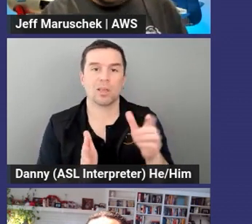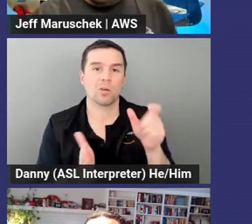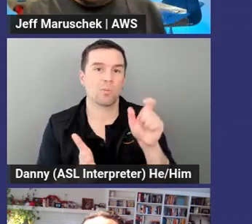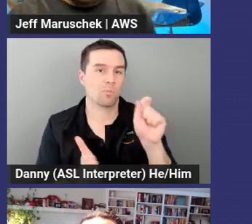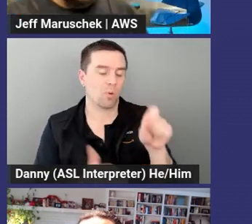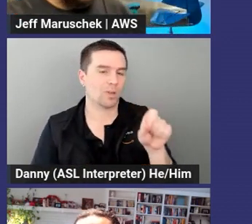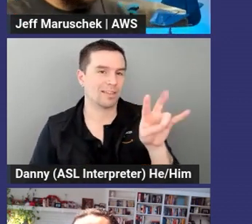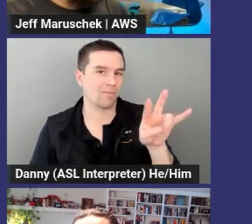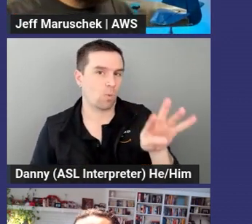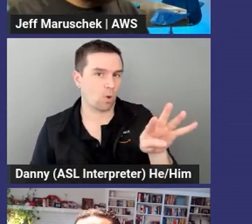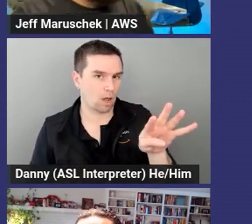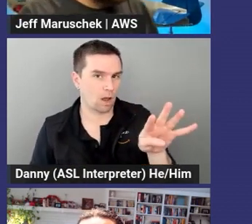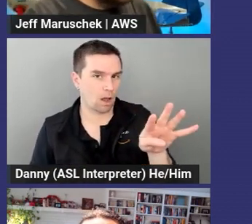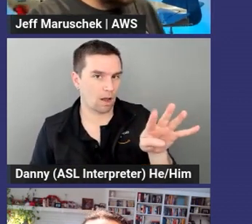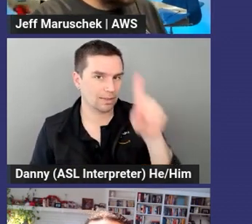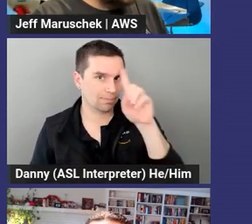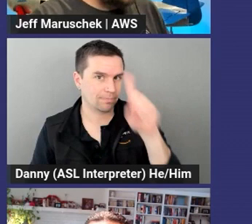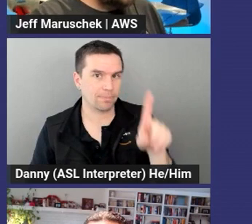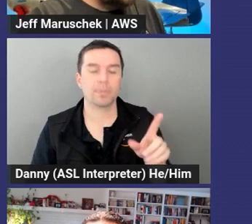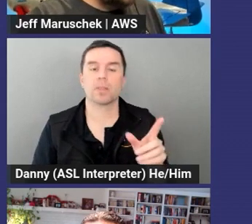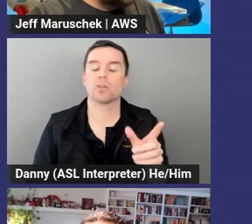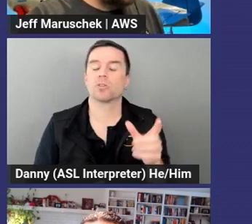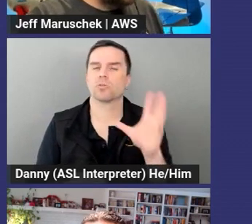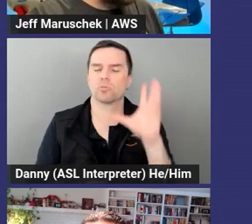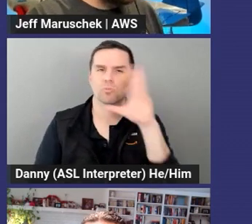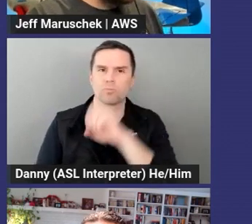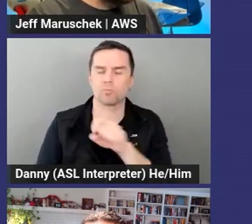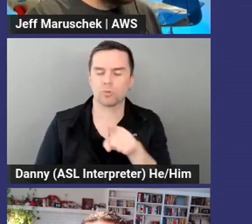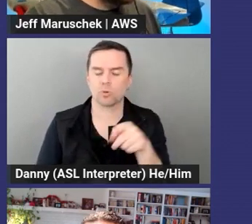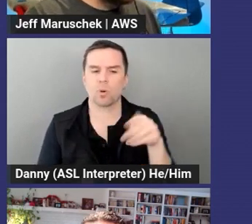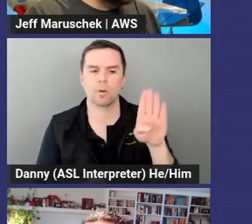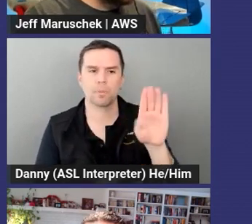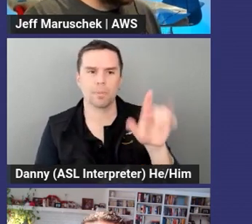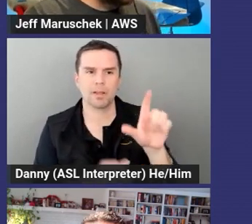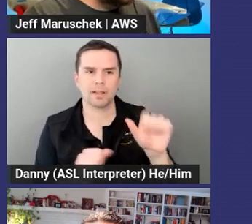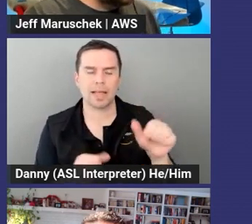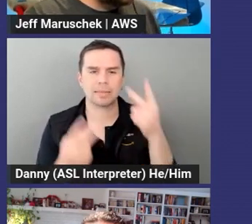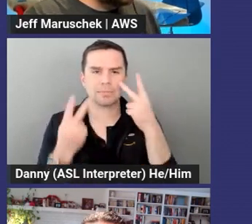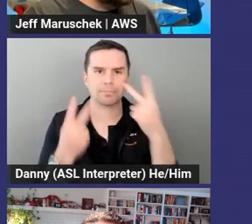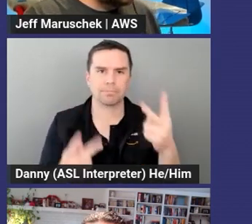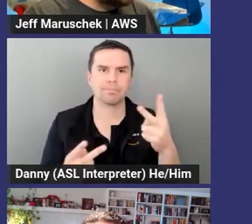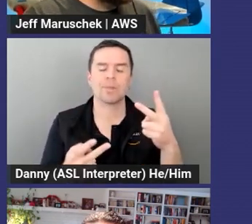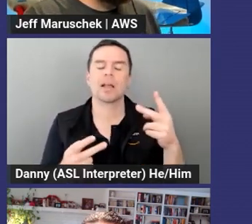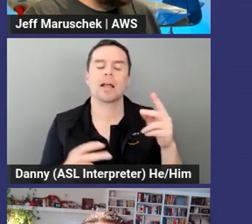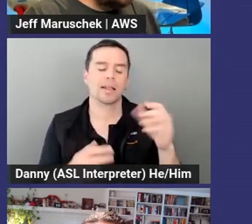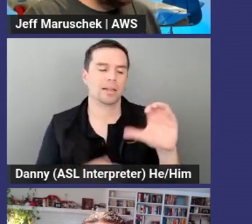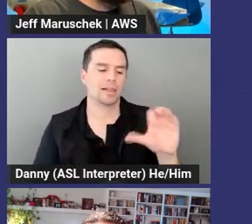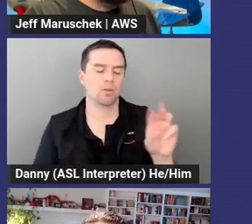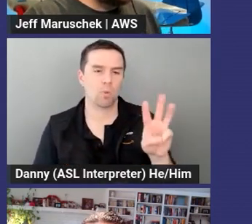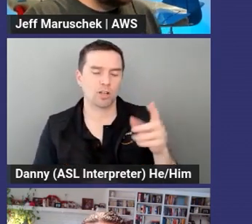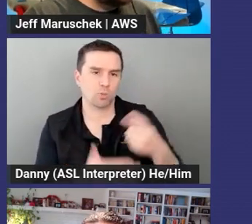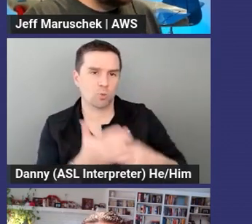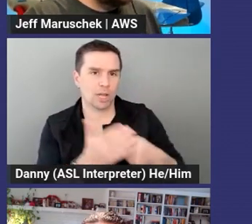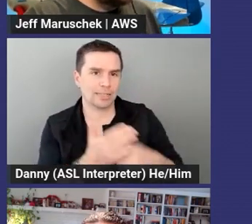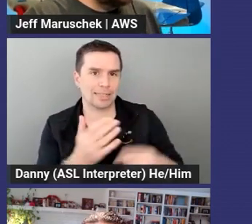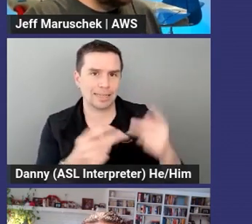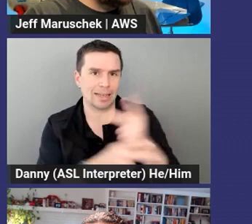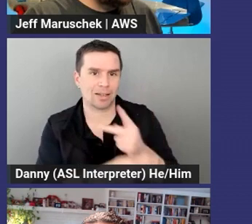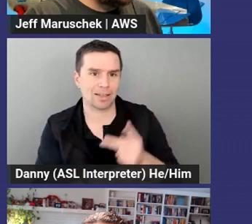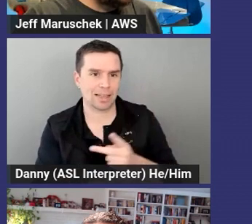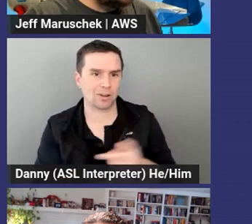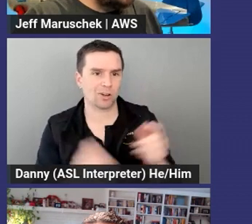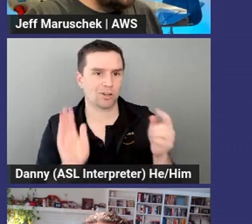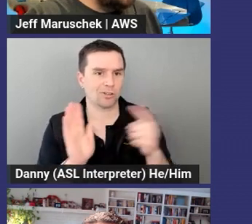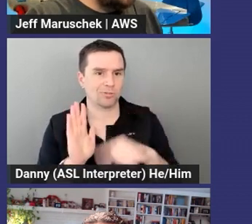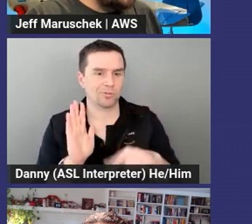get a sense of how much will be your estimated bill, you can go to the CloudWatch pricing calculator. And if you come down to the Internet